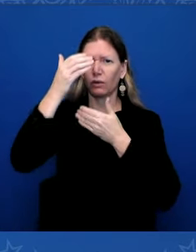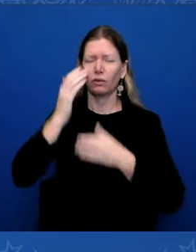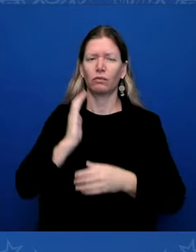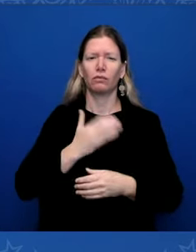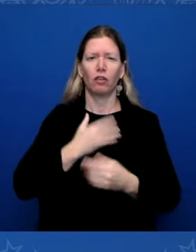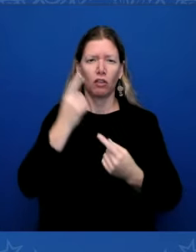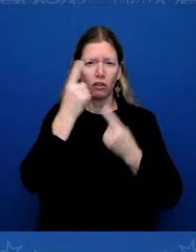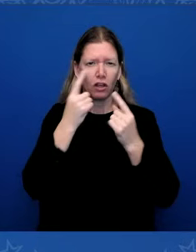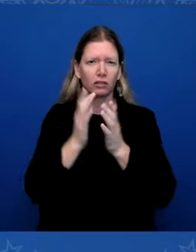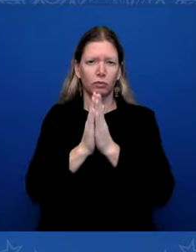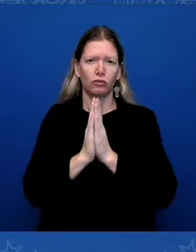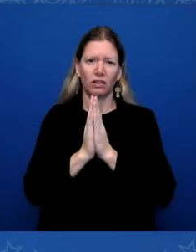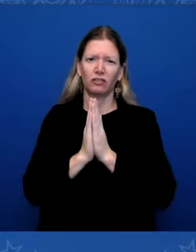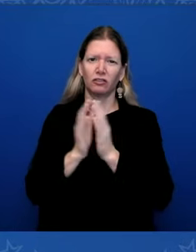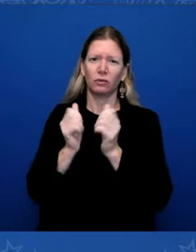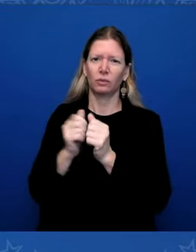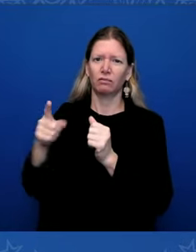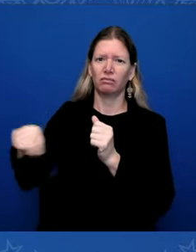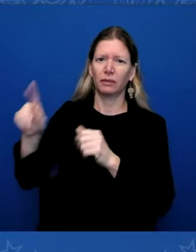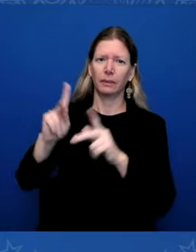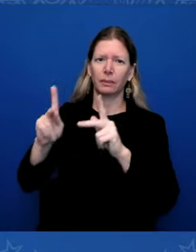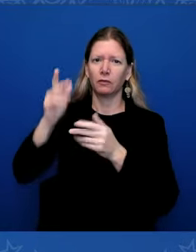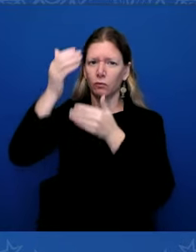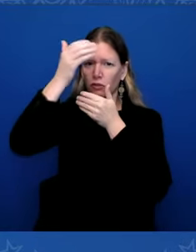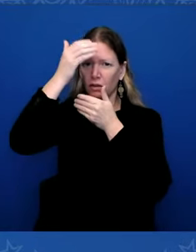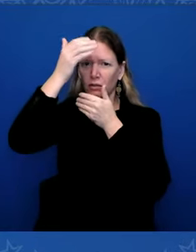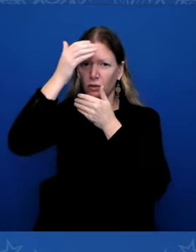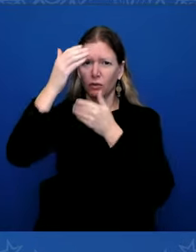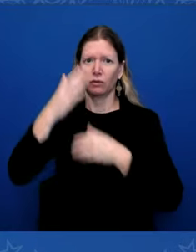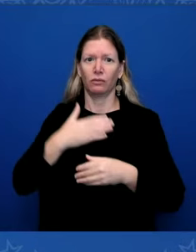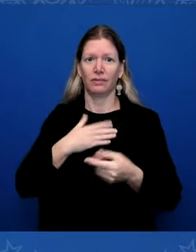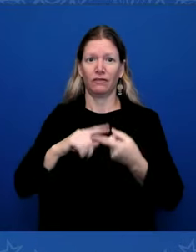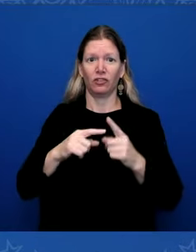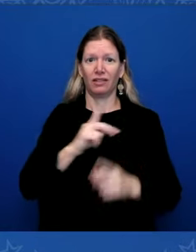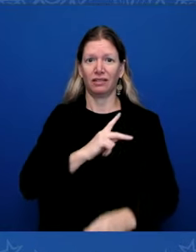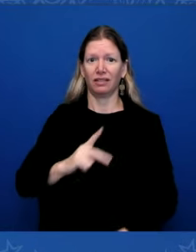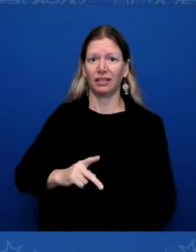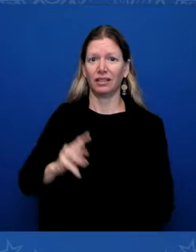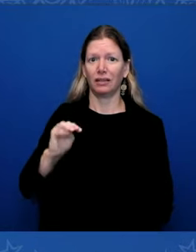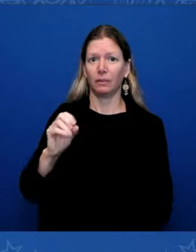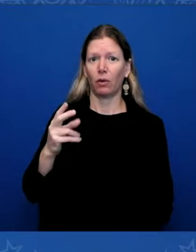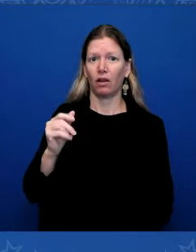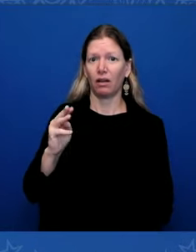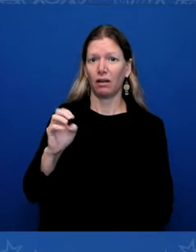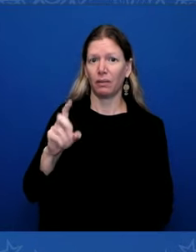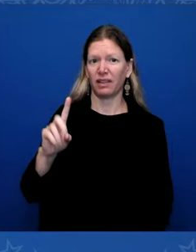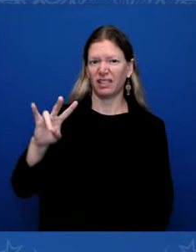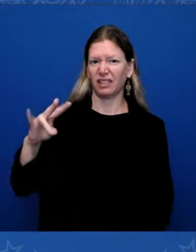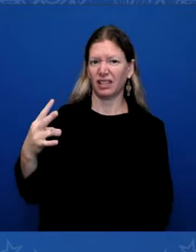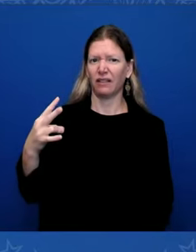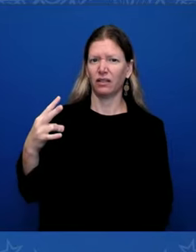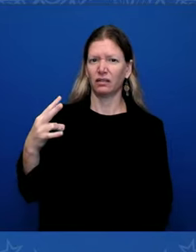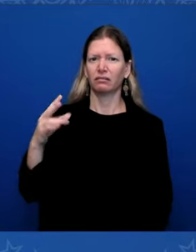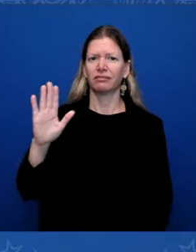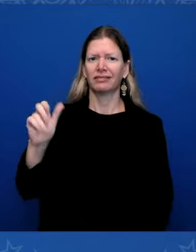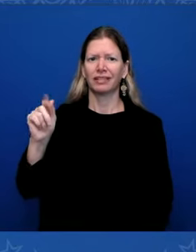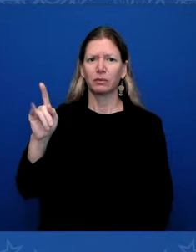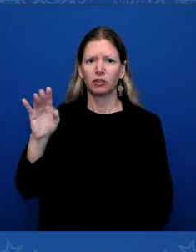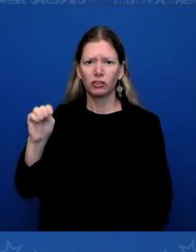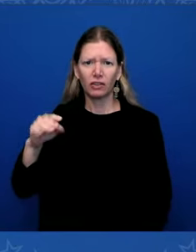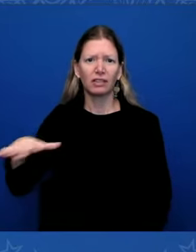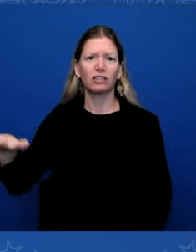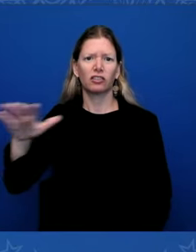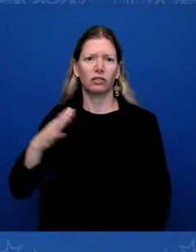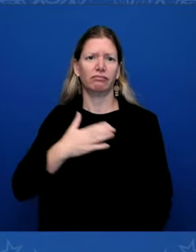say, and my administration, including Secretary of State Blinken, who's here with me today, is working with